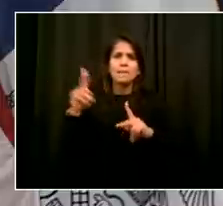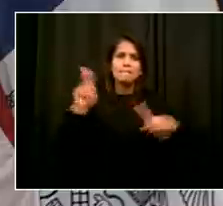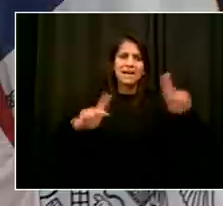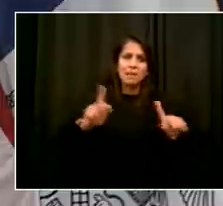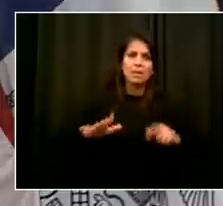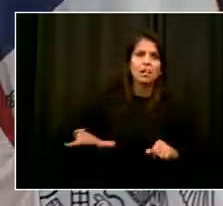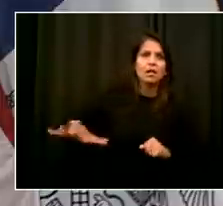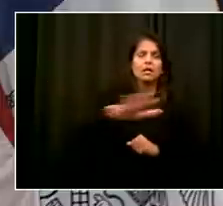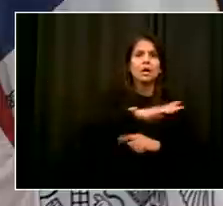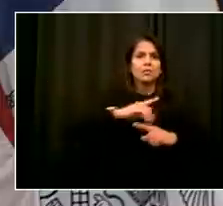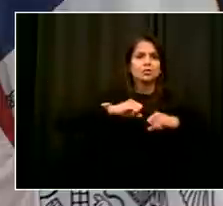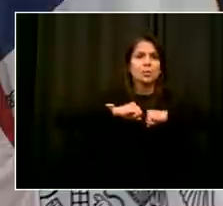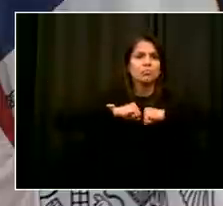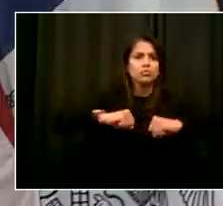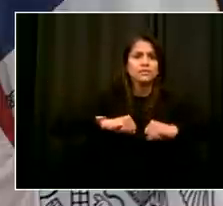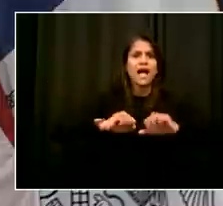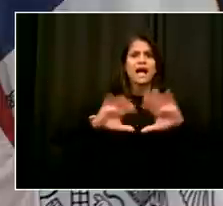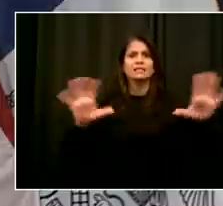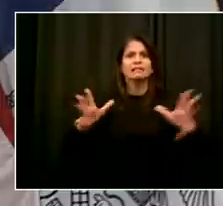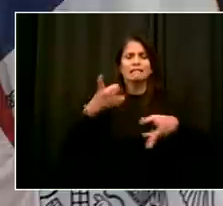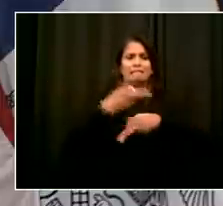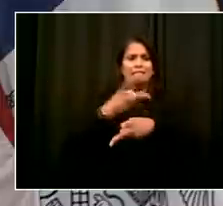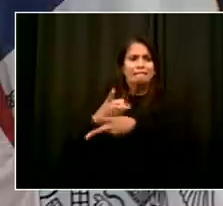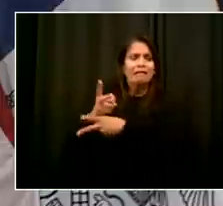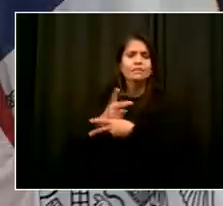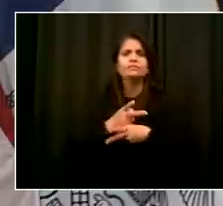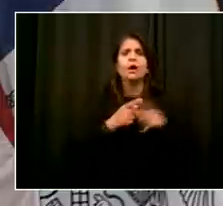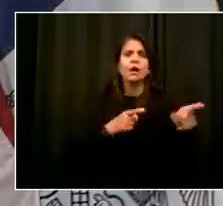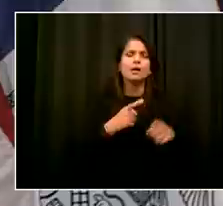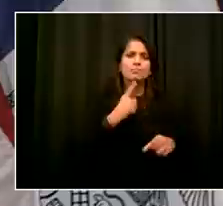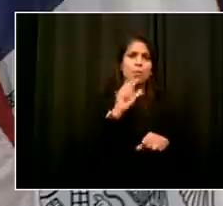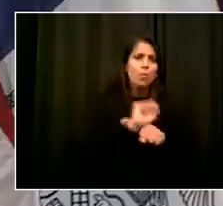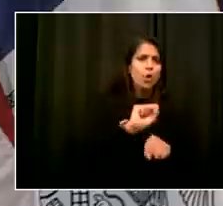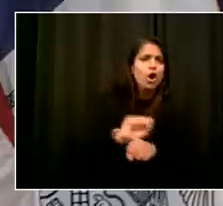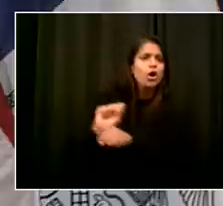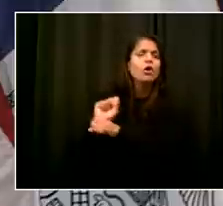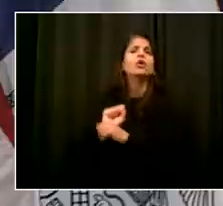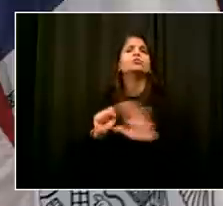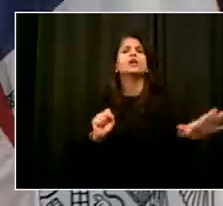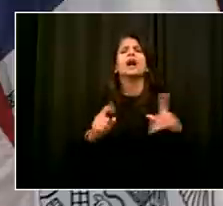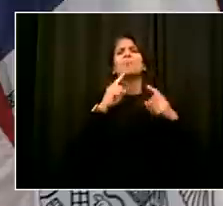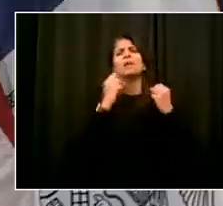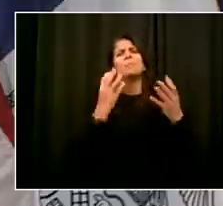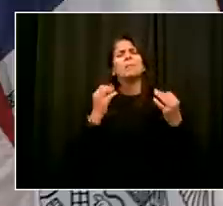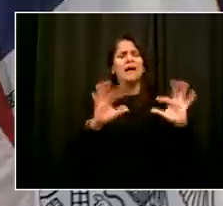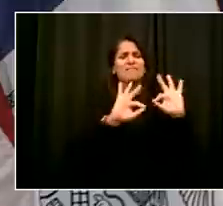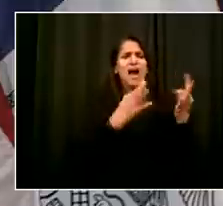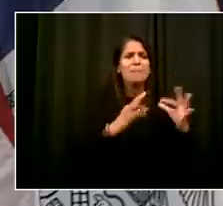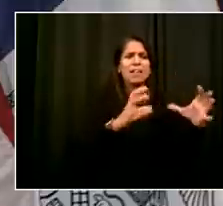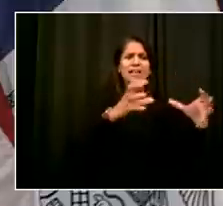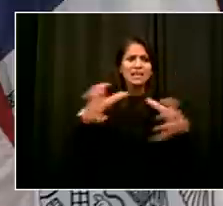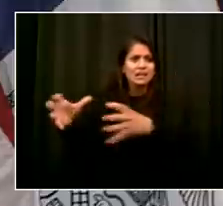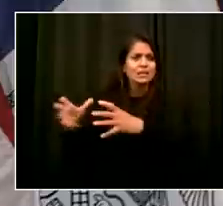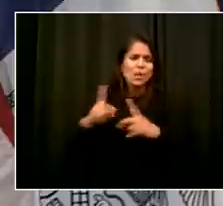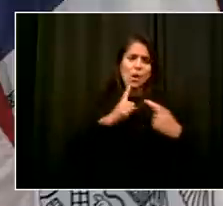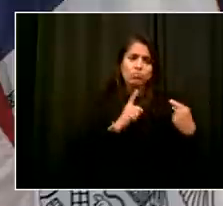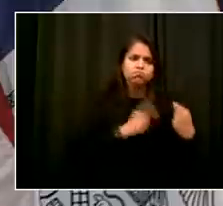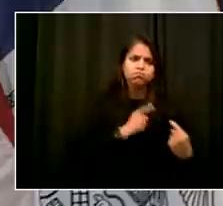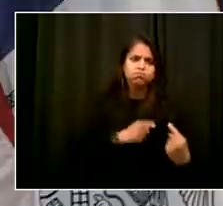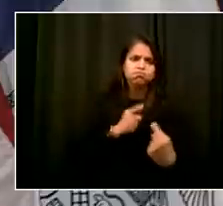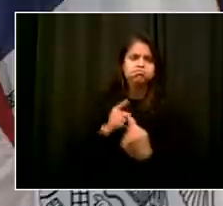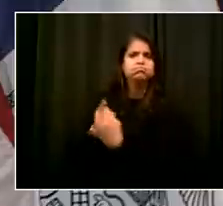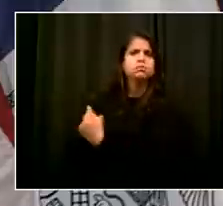folks have gone through this year, and how, you know, many, many families are struggling, working class families, low income families that